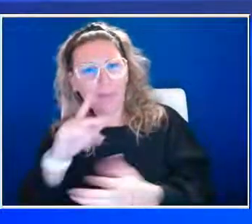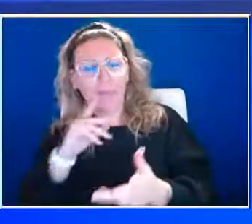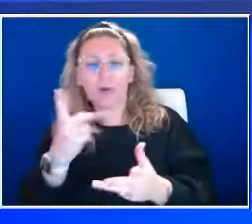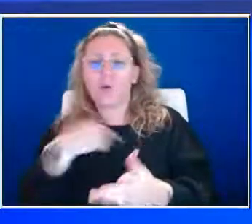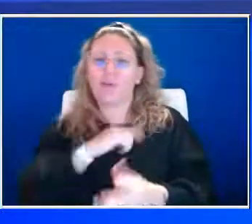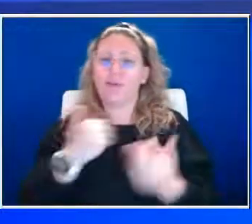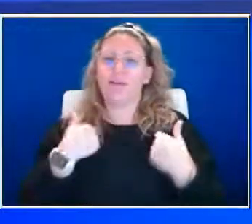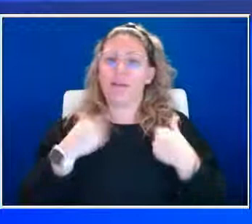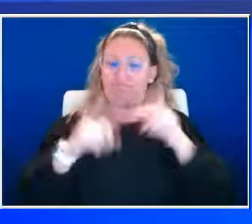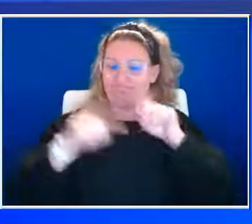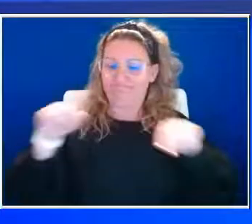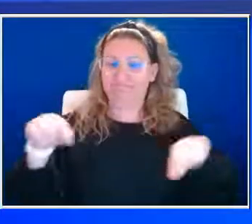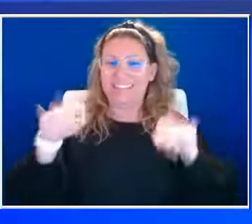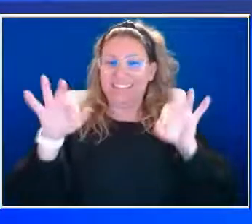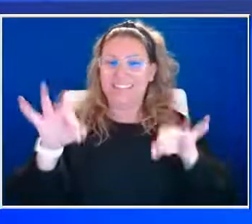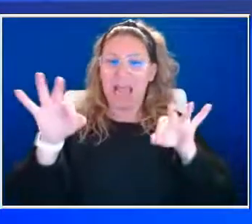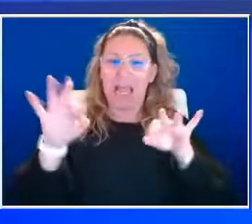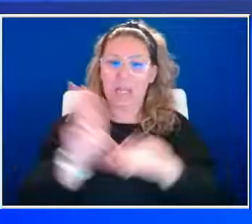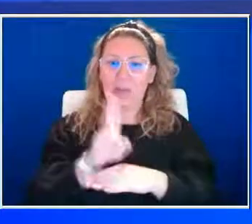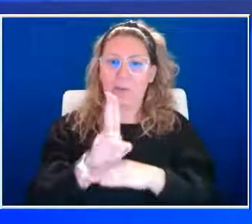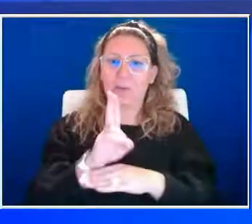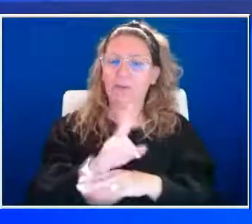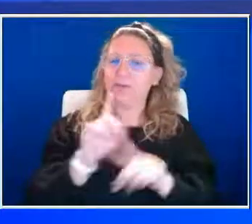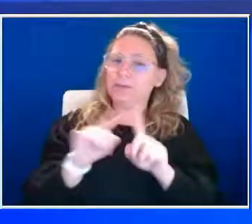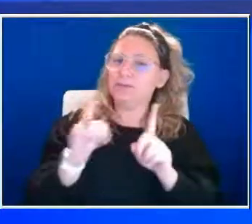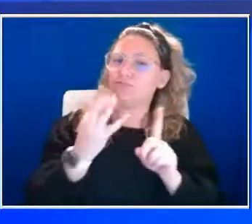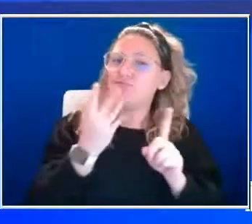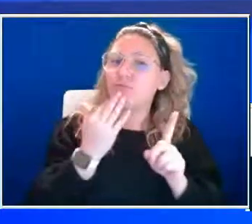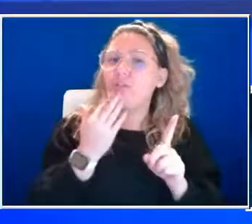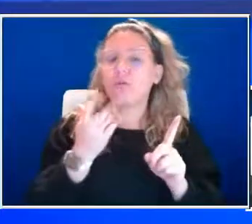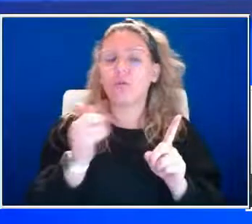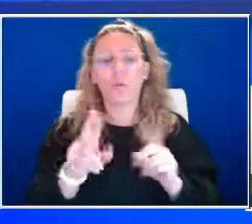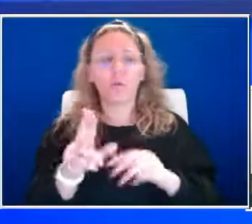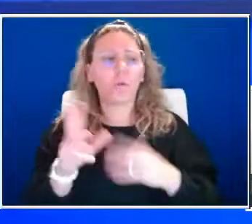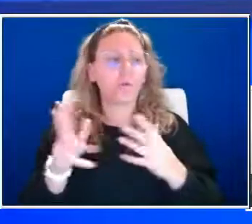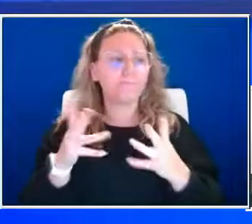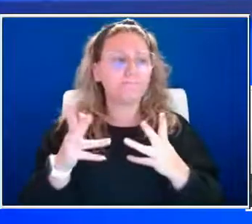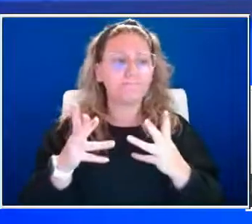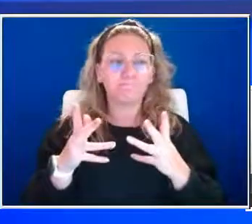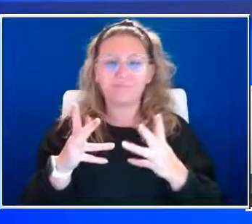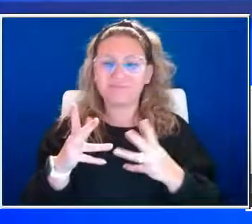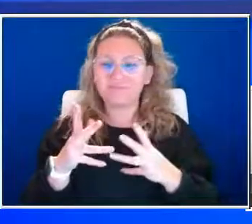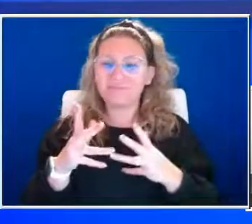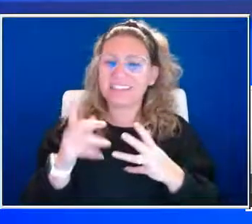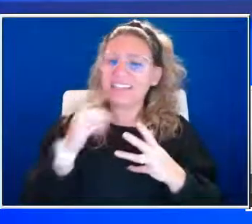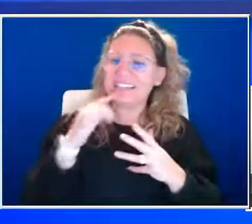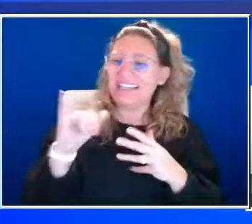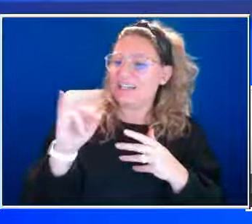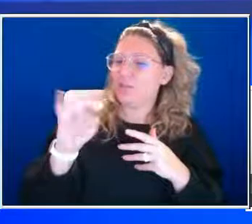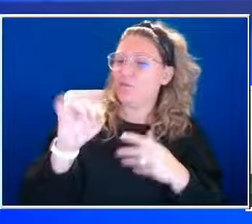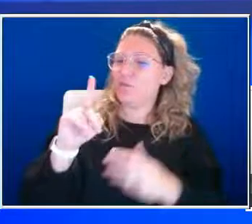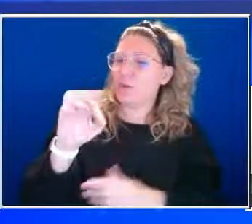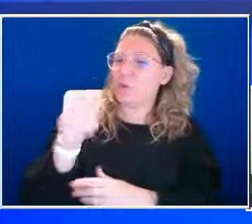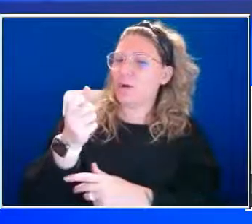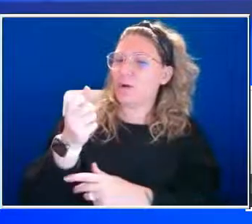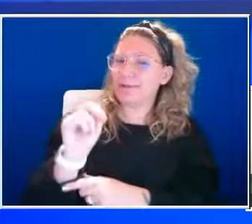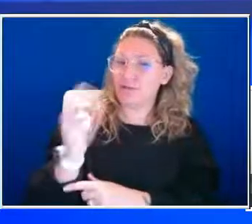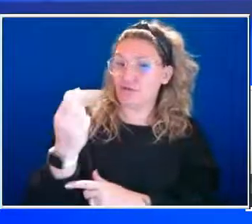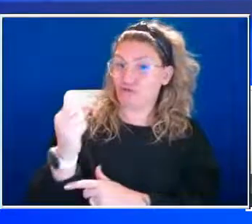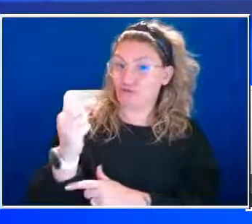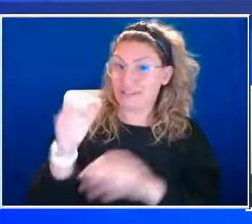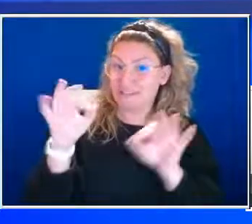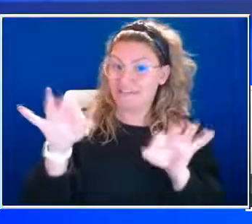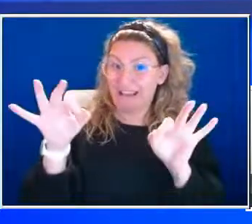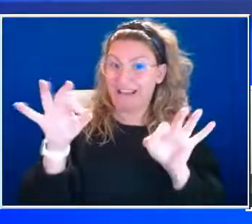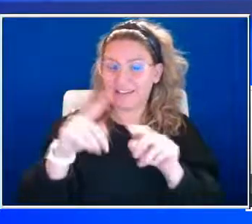use, and we use different colored dyes or endofluorescent green dyes, and so we have different options depending upon the type